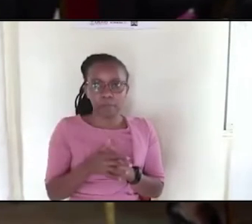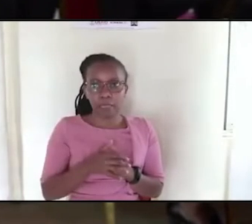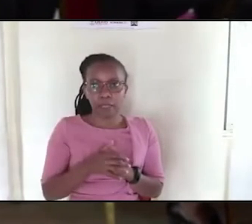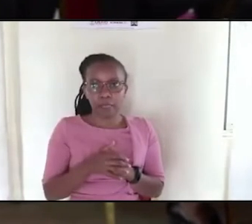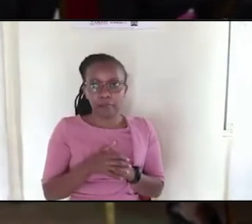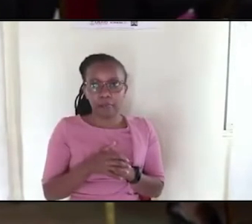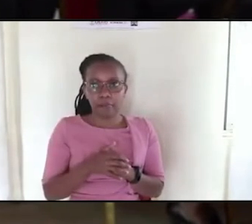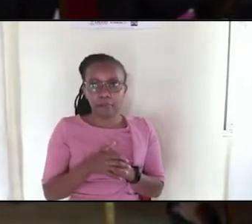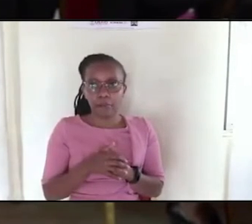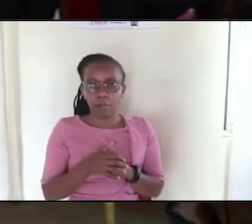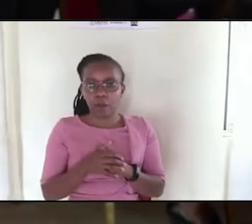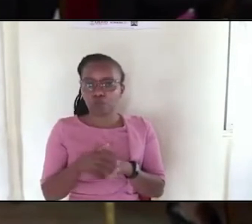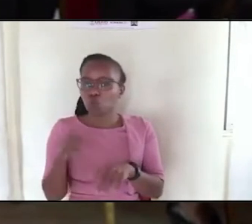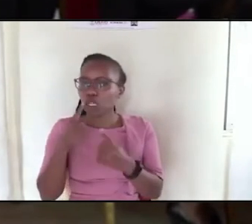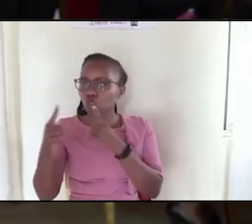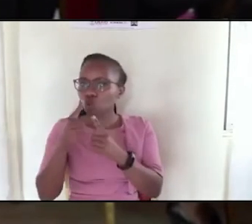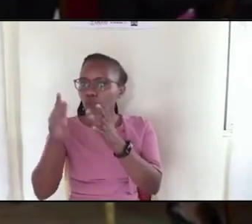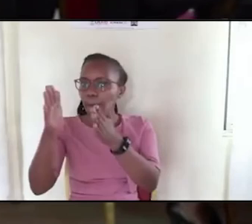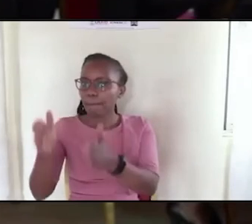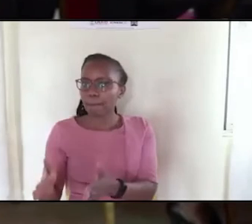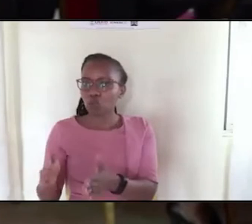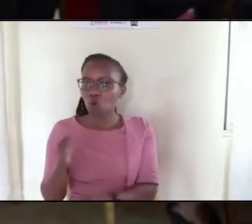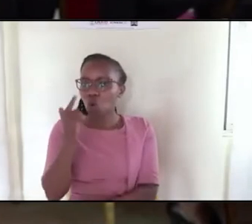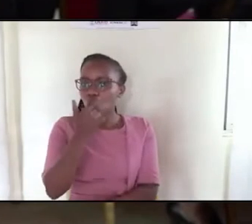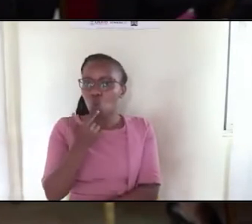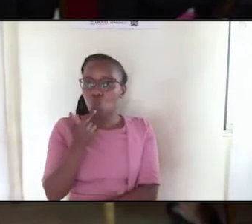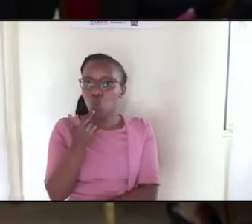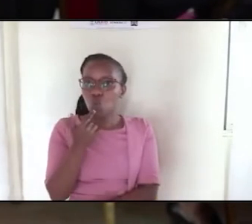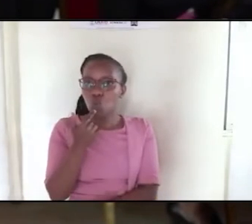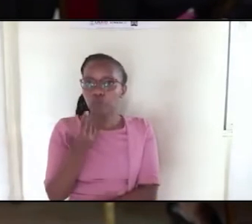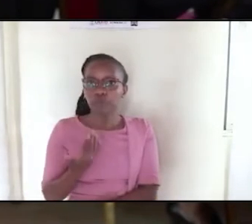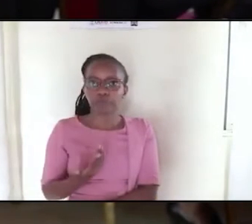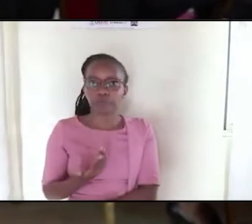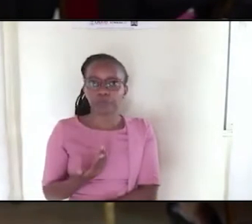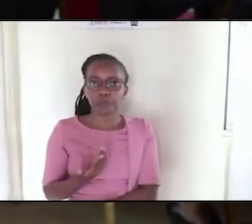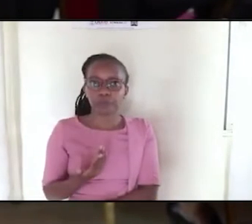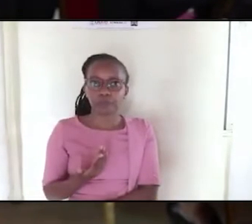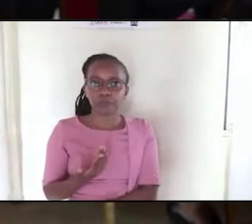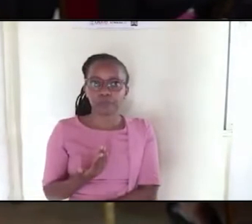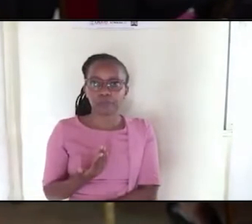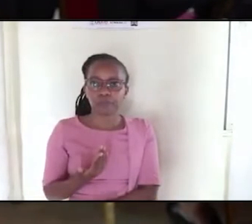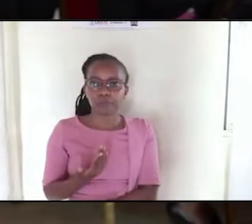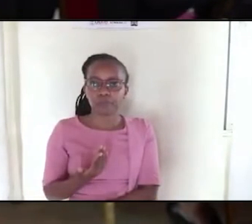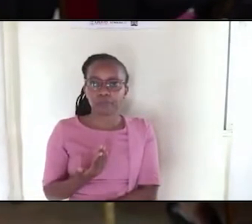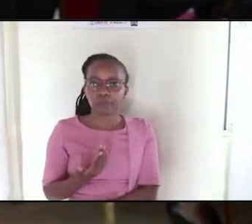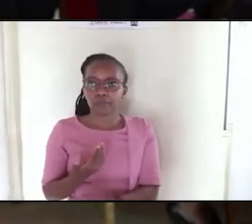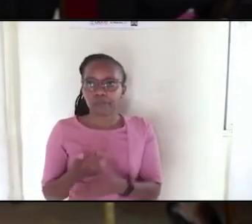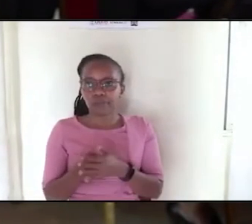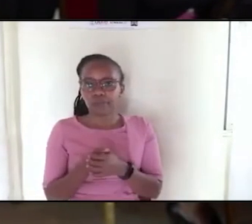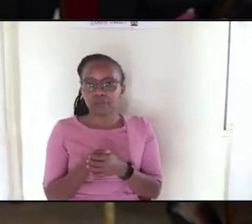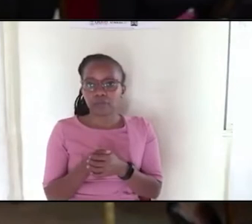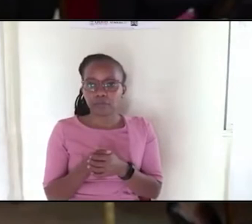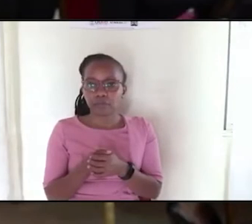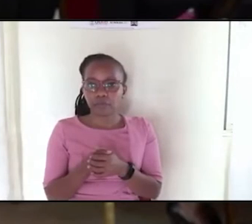because you're talking to someone who has gone through a very intensive, you know,